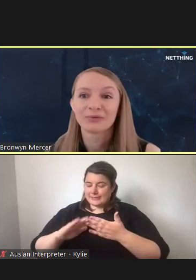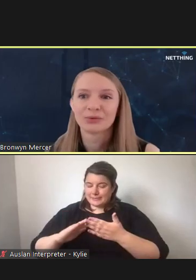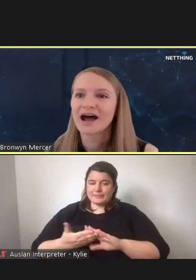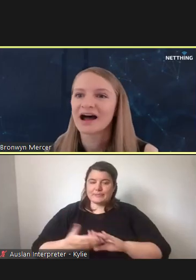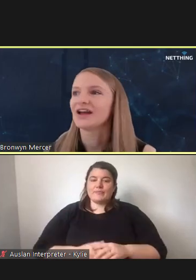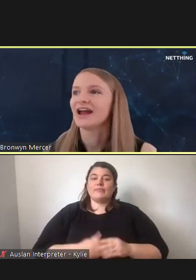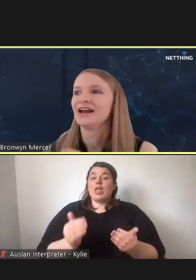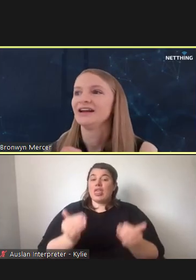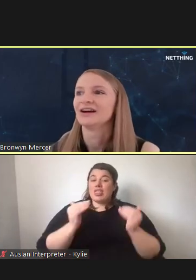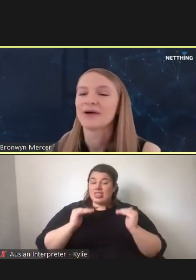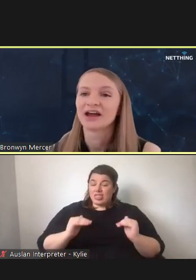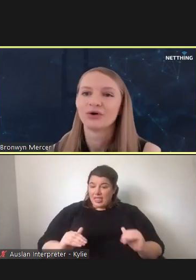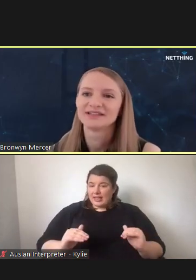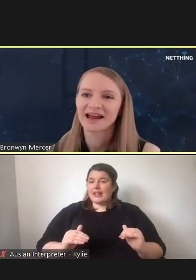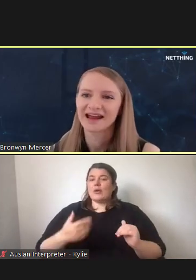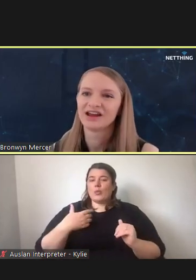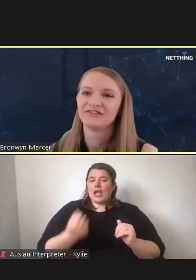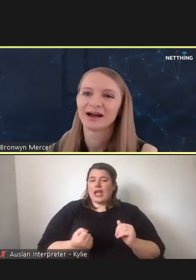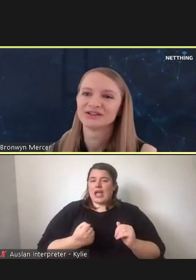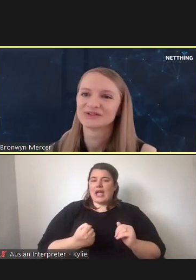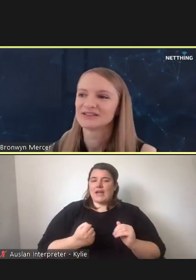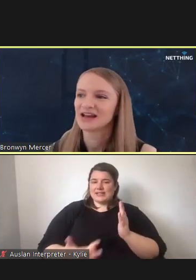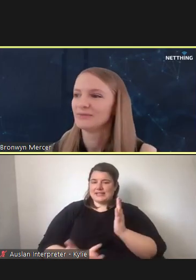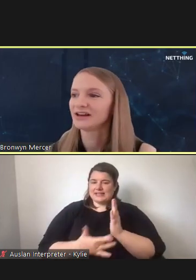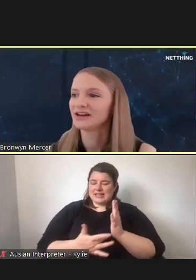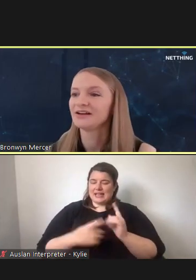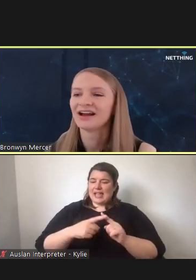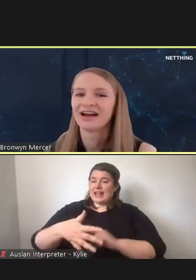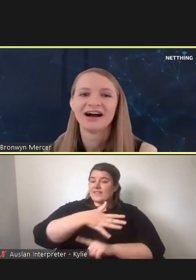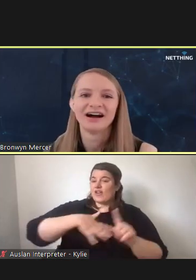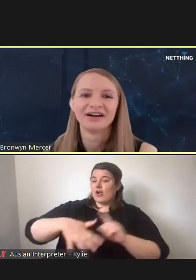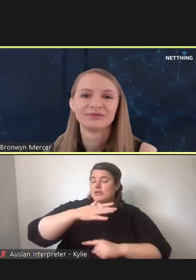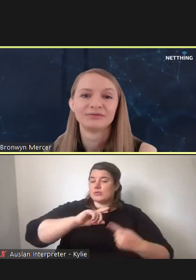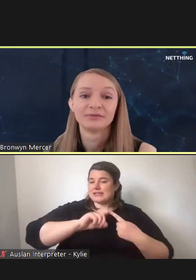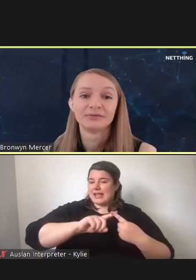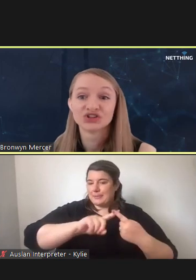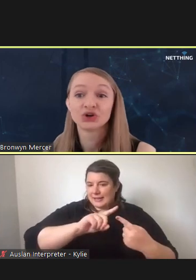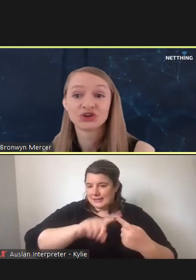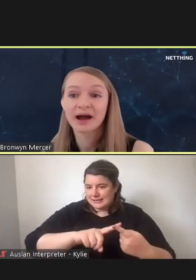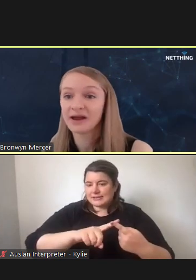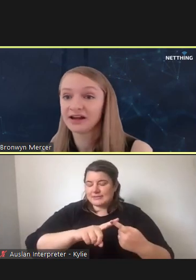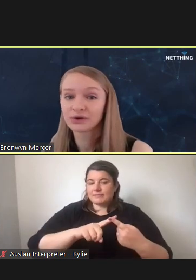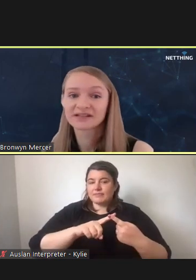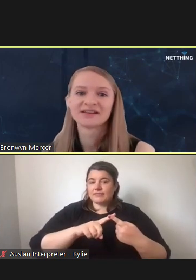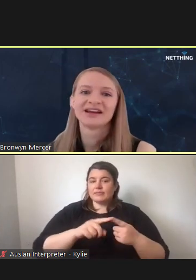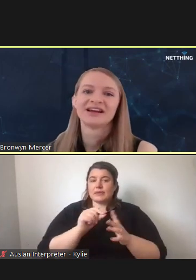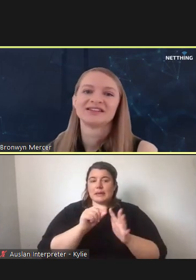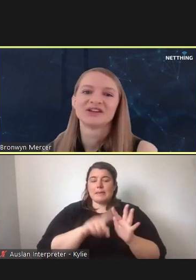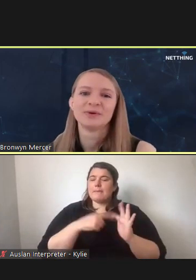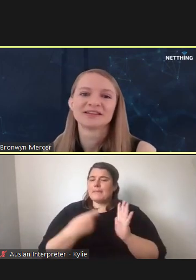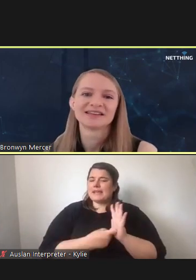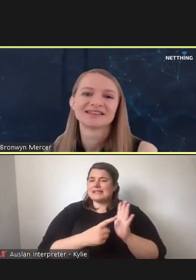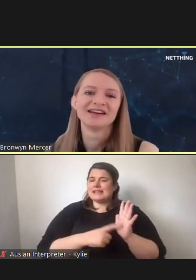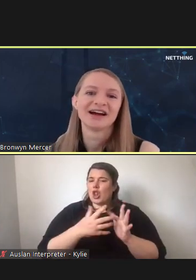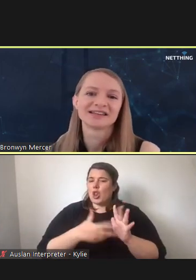Following that, we will have a panel on tech and environmental sustainability, which is hosted by Peter Lewis. So